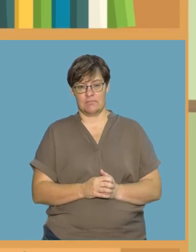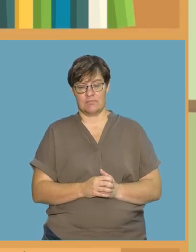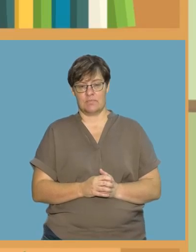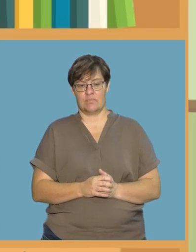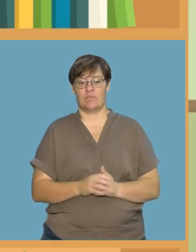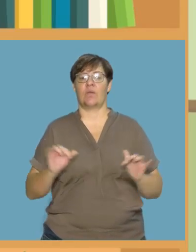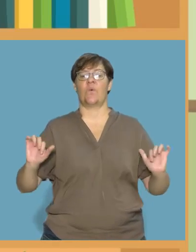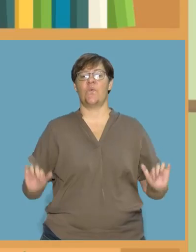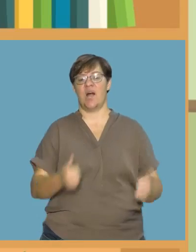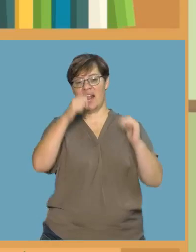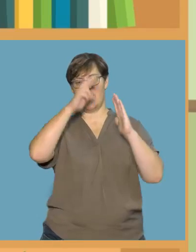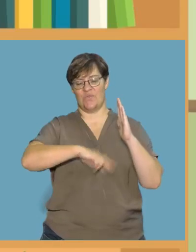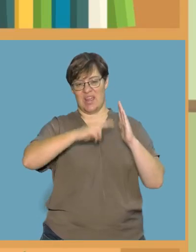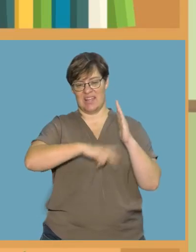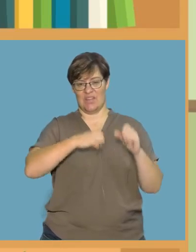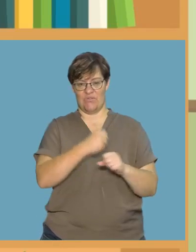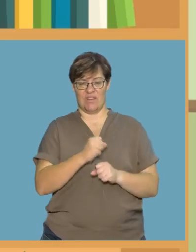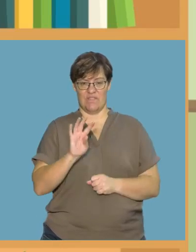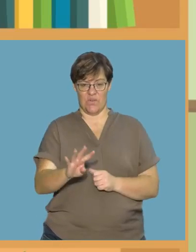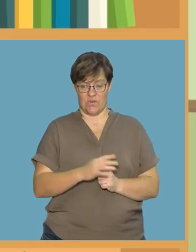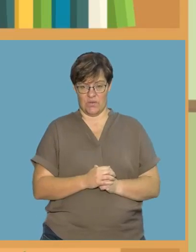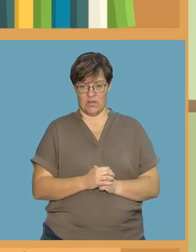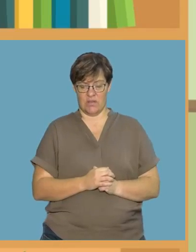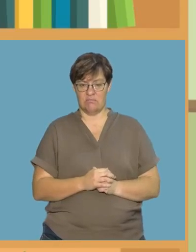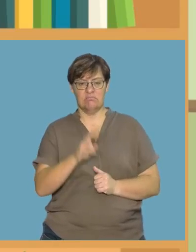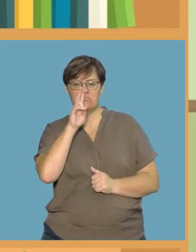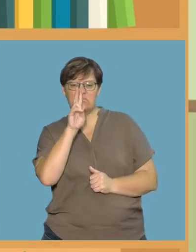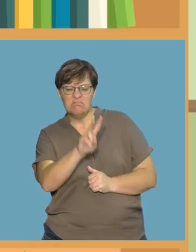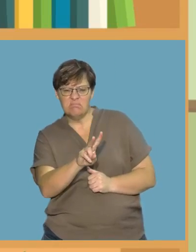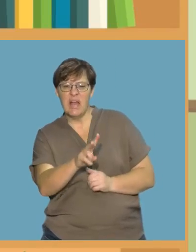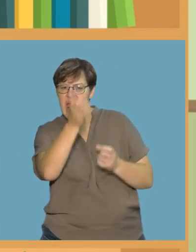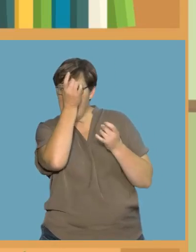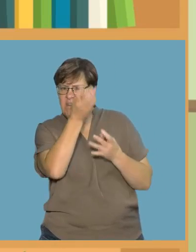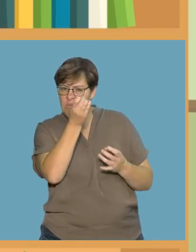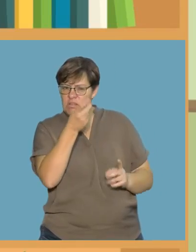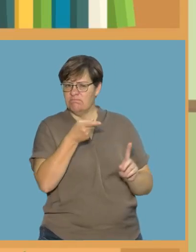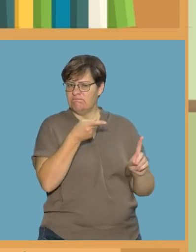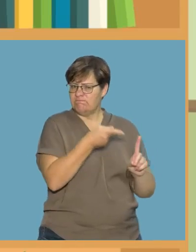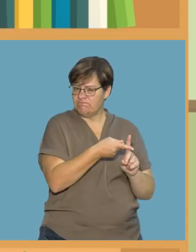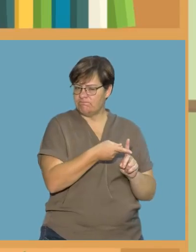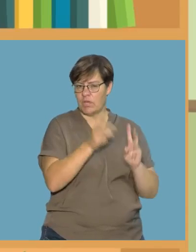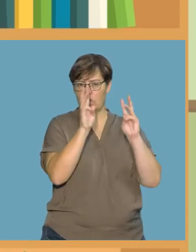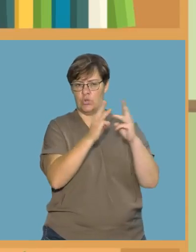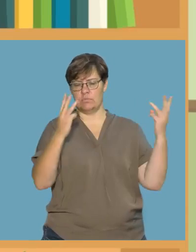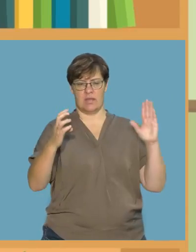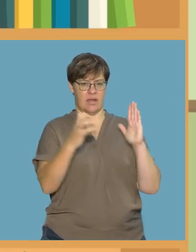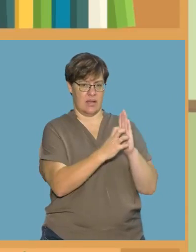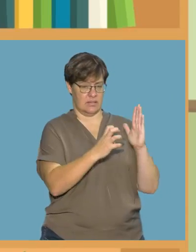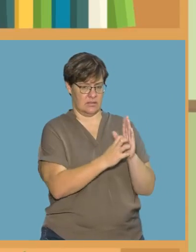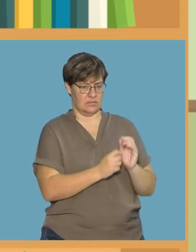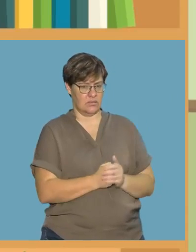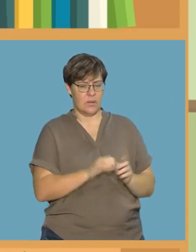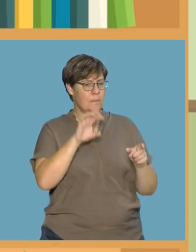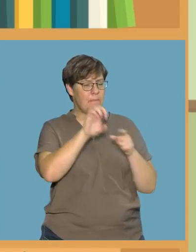Well read, Grade 4s. Let's see what information we learned from this newspaper article. Can you find what date